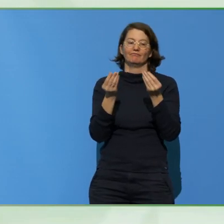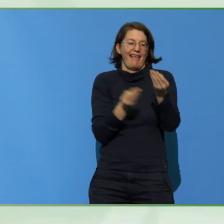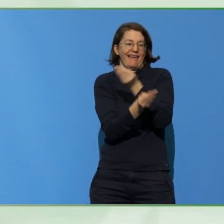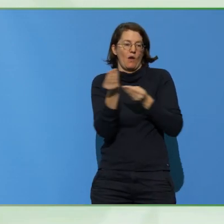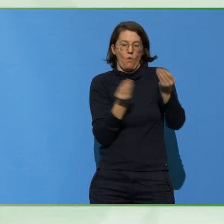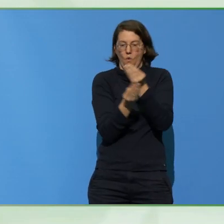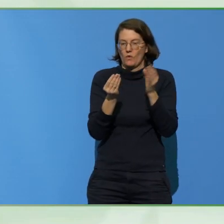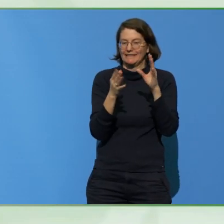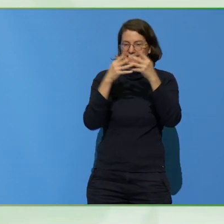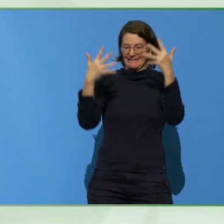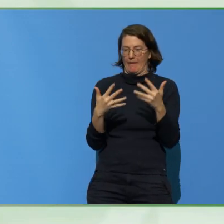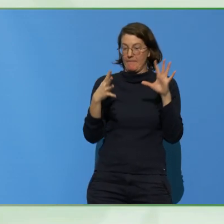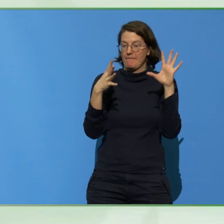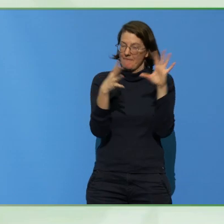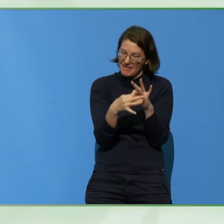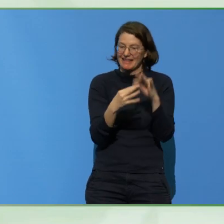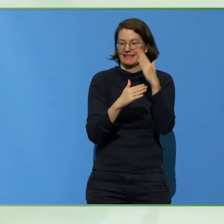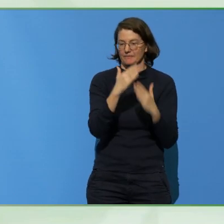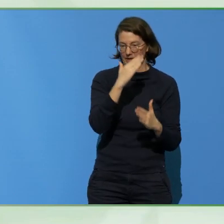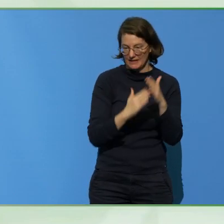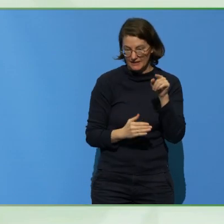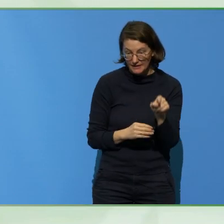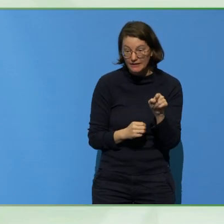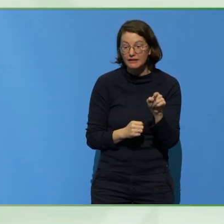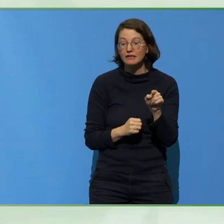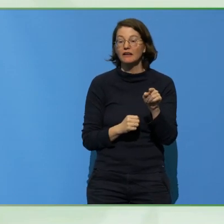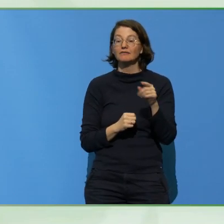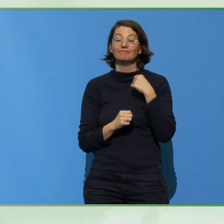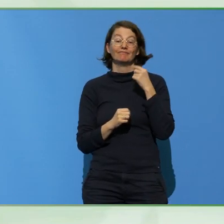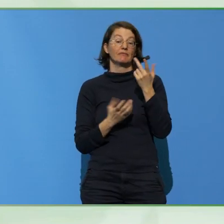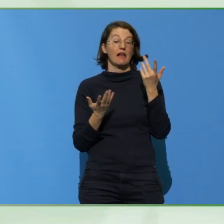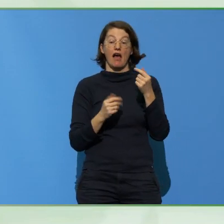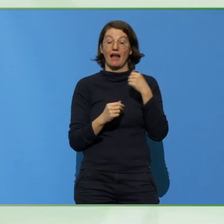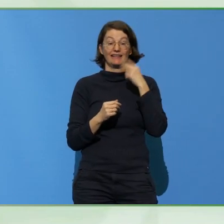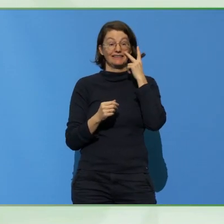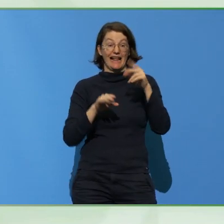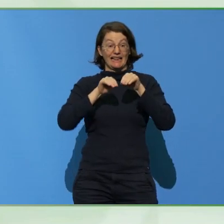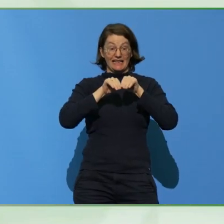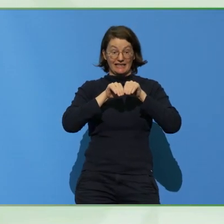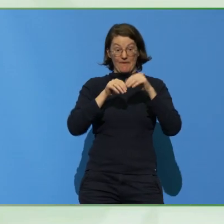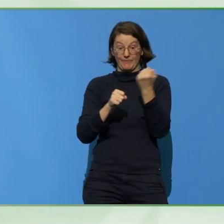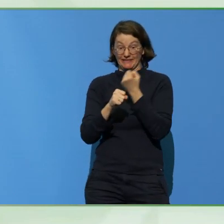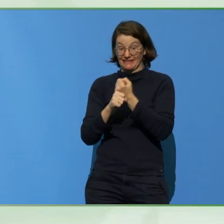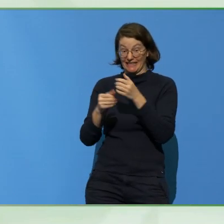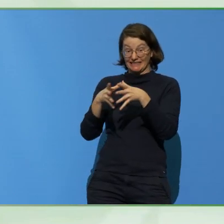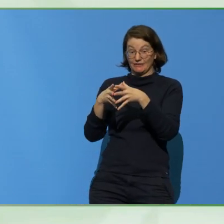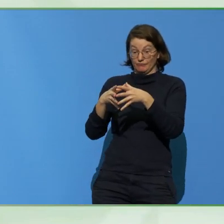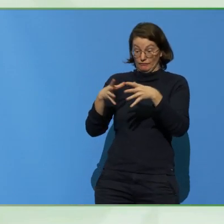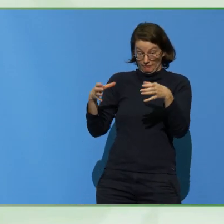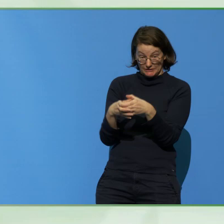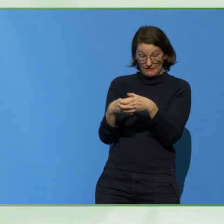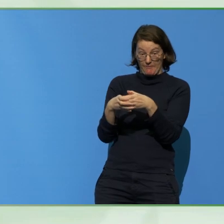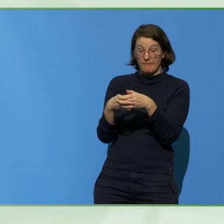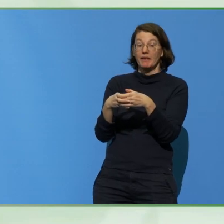startups to. If they say that, hey, we want to expand in this specific region, then if we know who the experts in this region are,